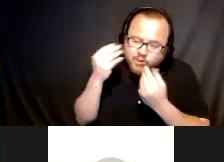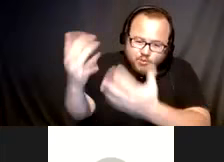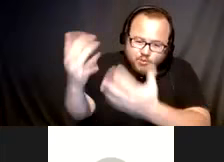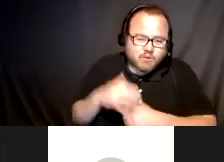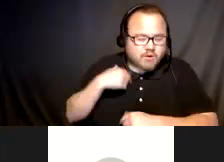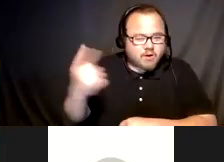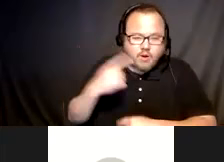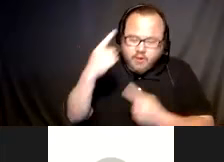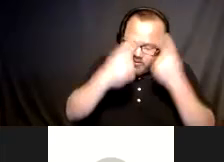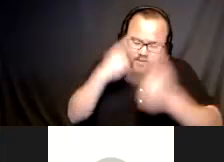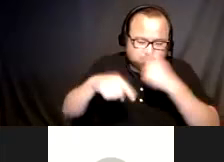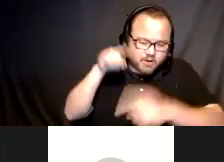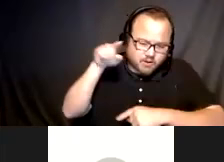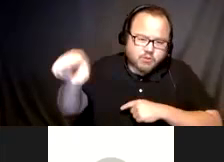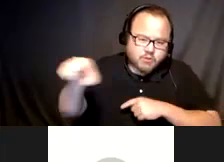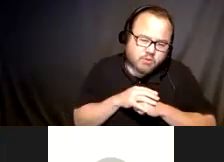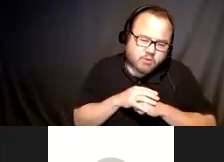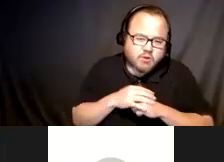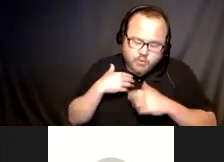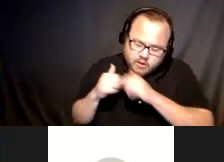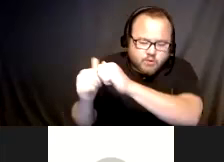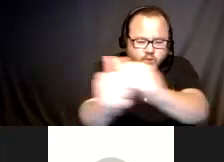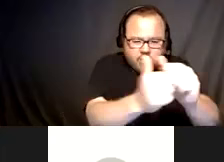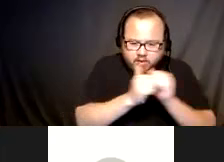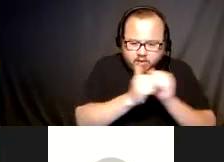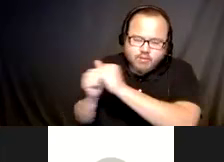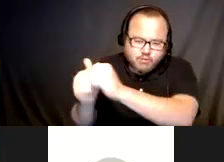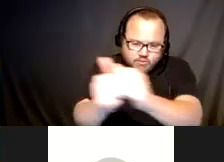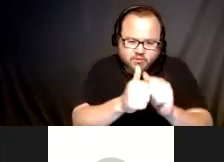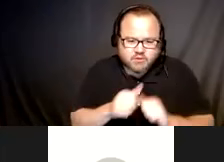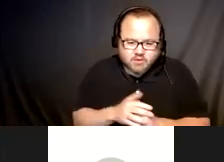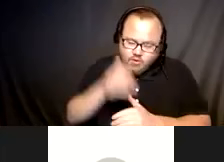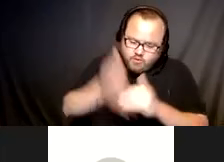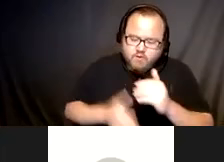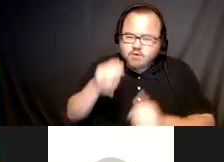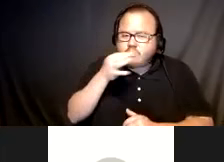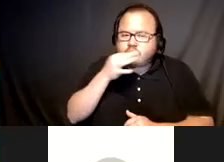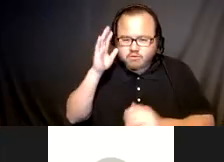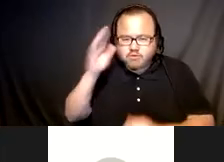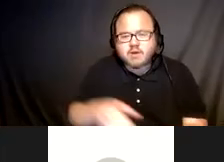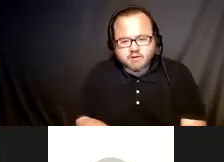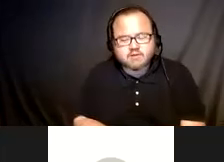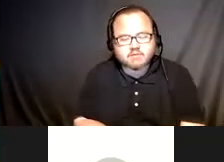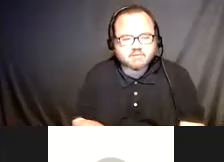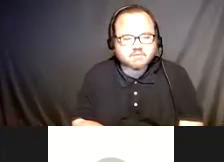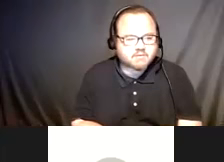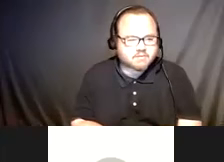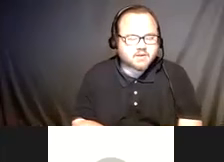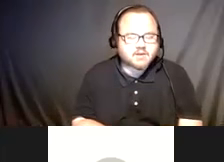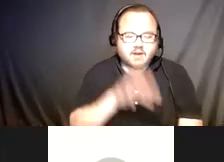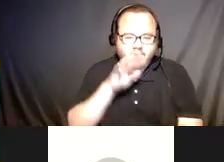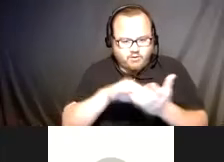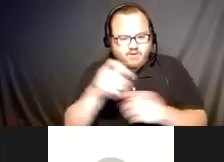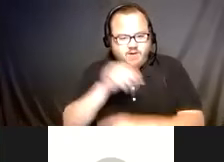always thinking of you, and we are all in this together. It'll all be over soon. And these were students